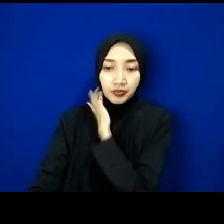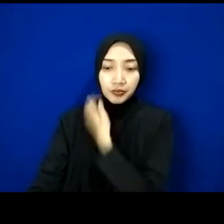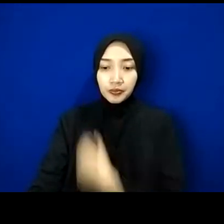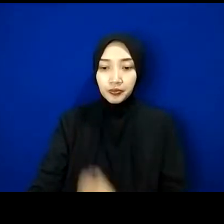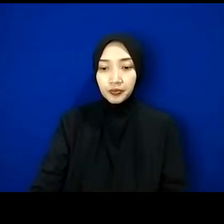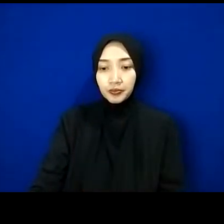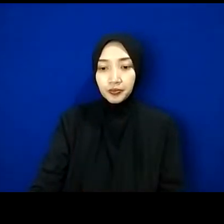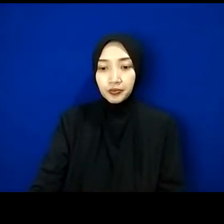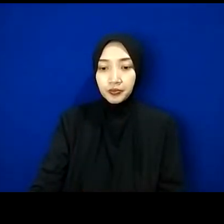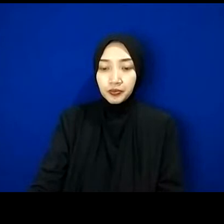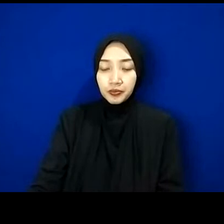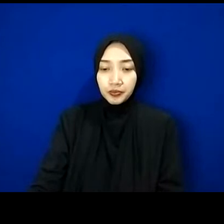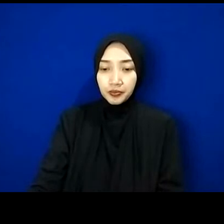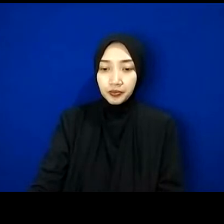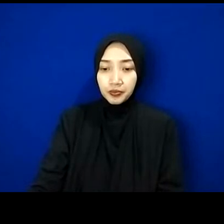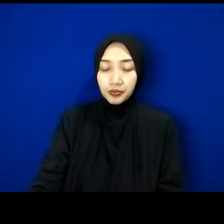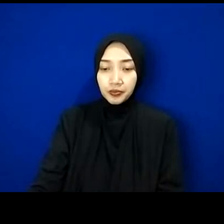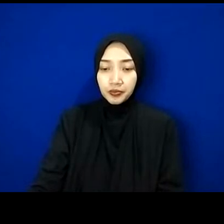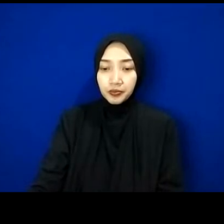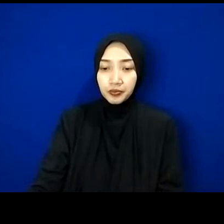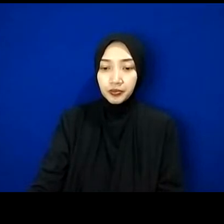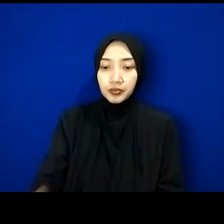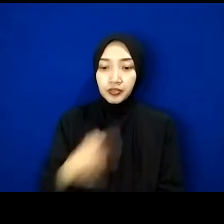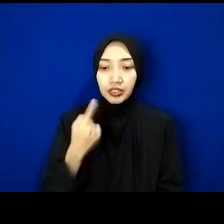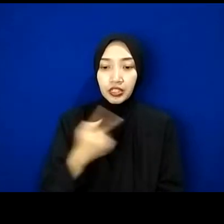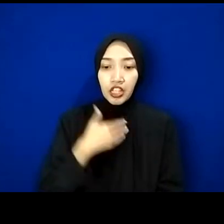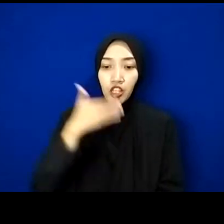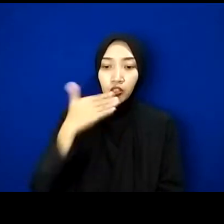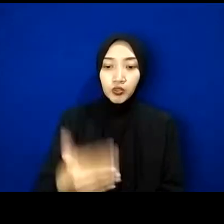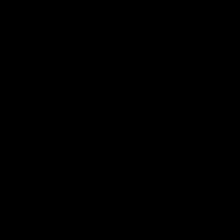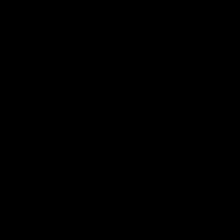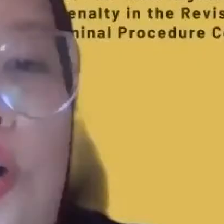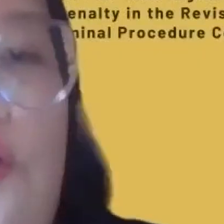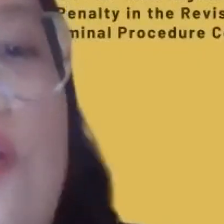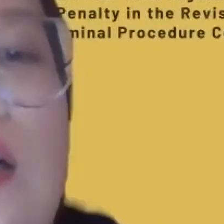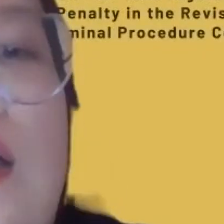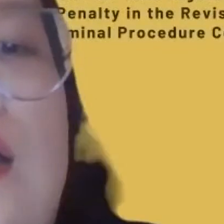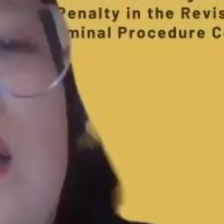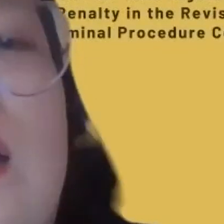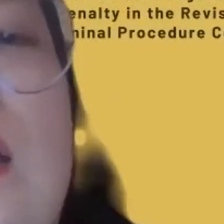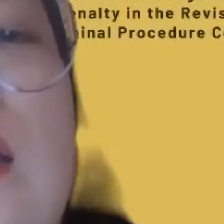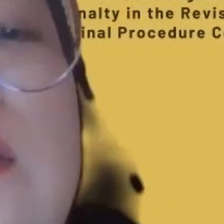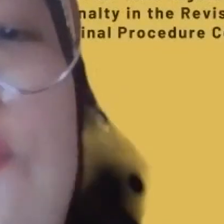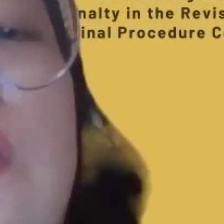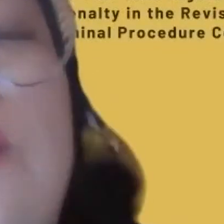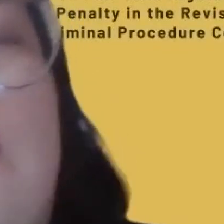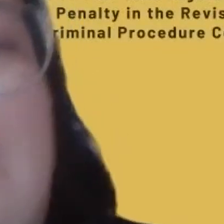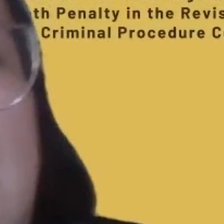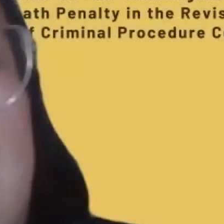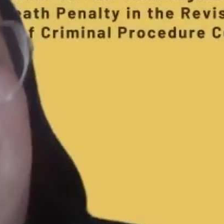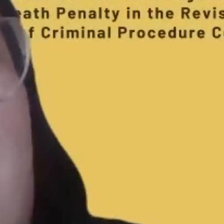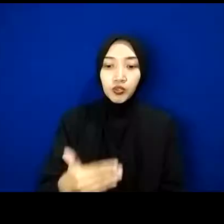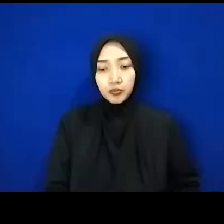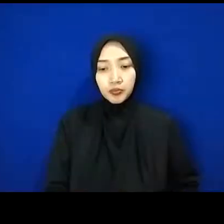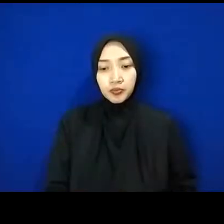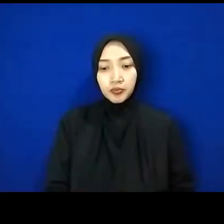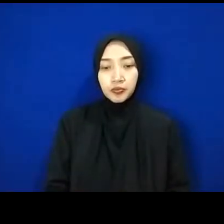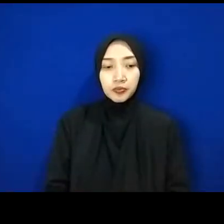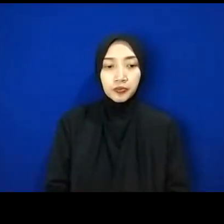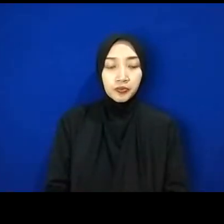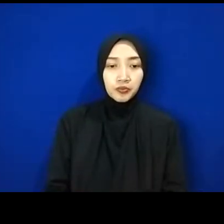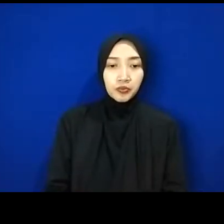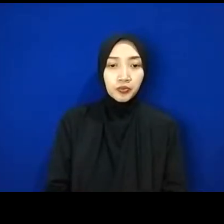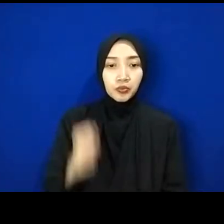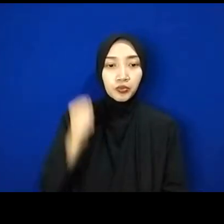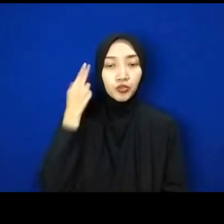we continue to the next session. So to respond the research findings